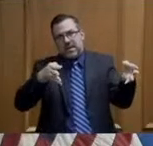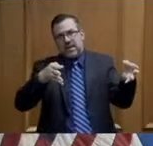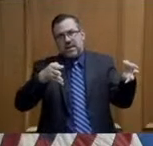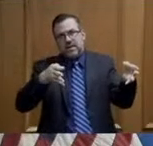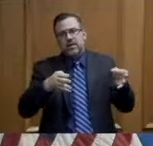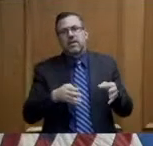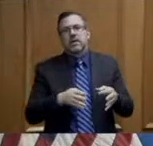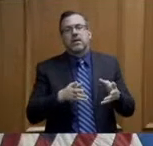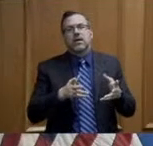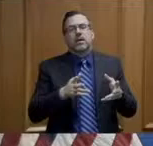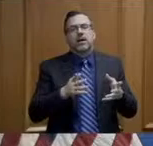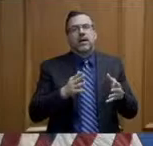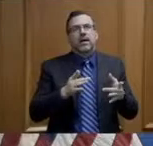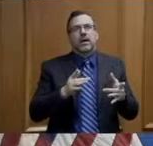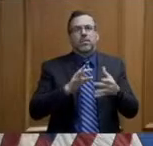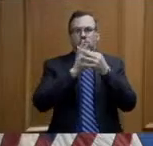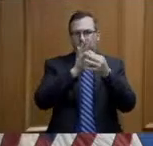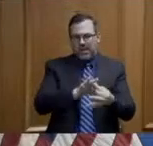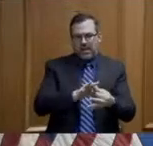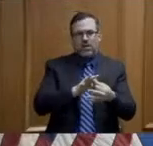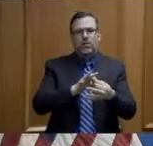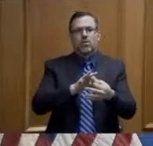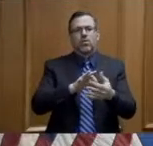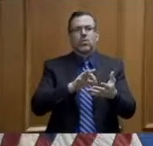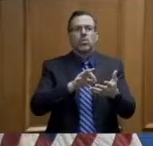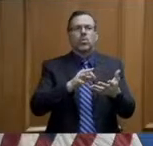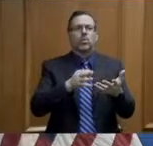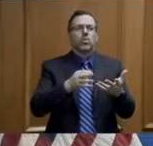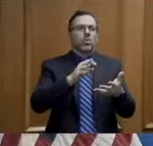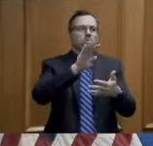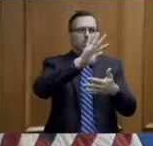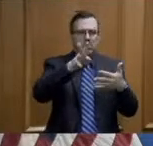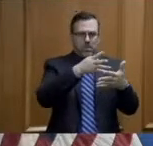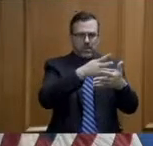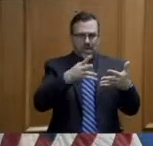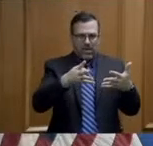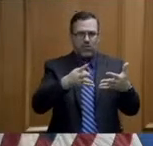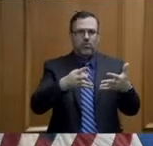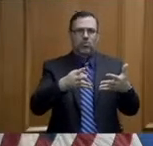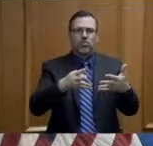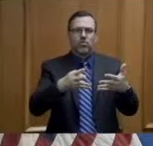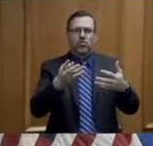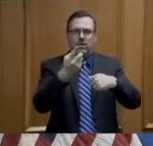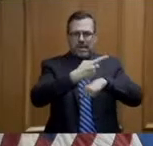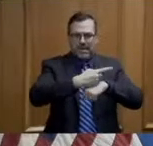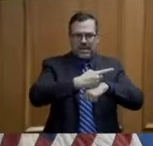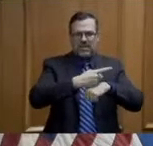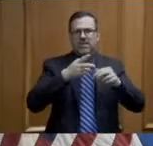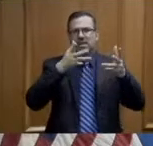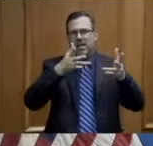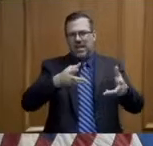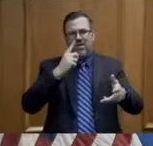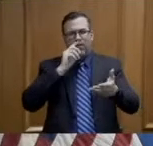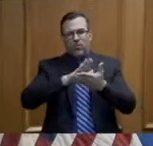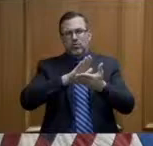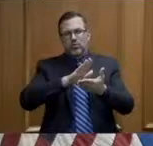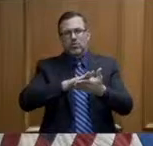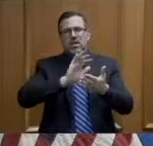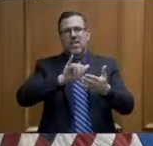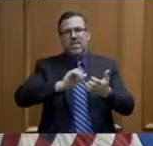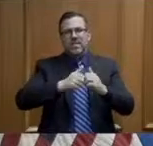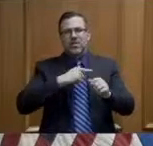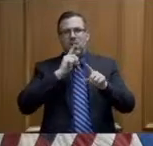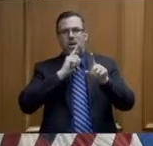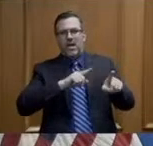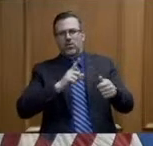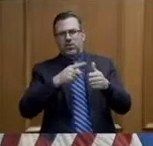have regarding calendar days with regard to schools. So that's how I would answer the first part of that